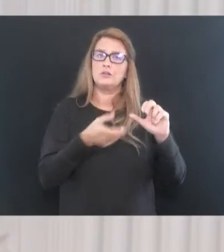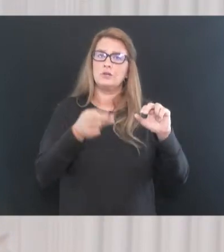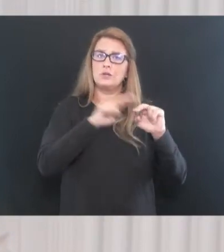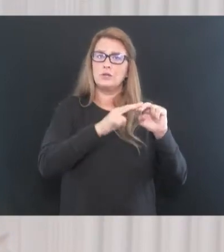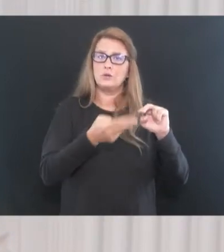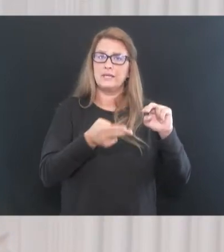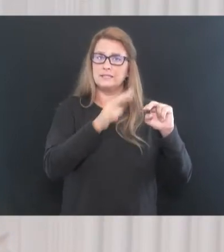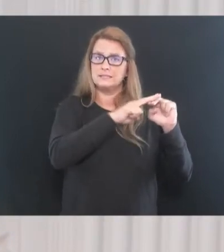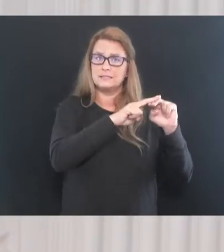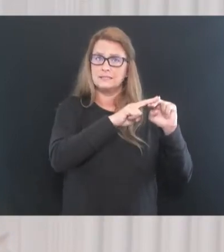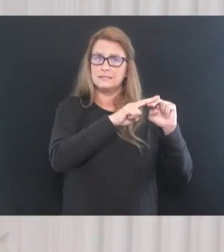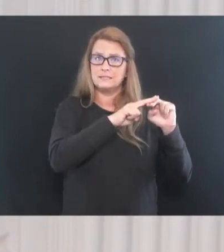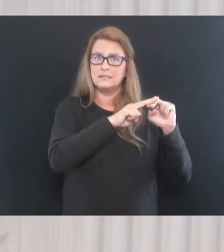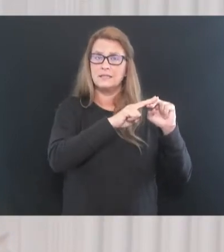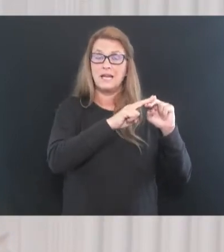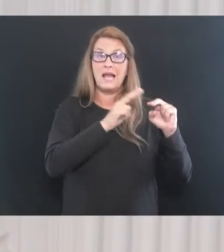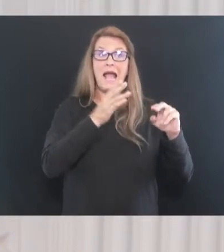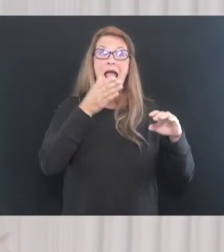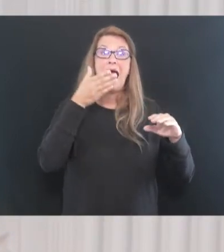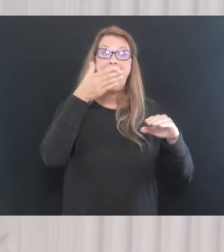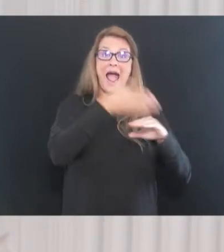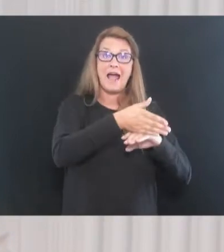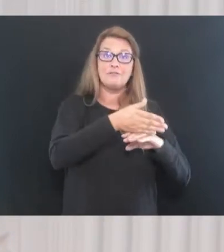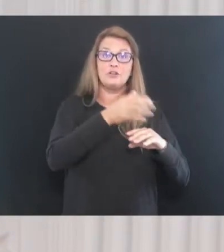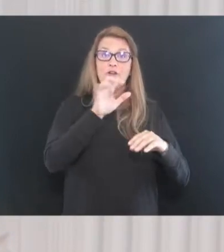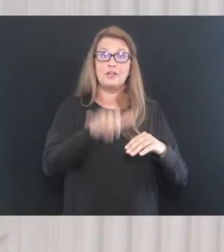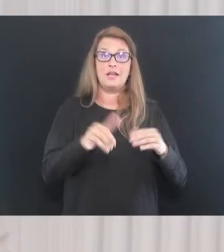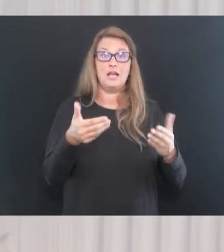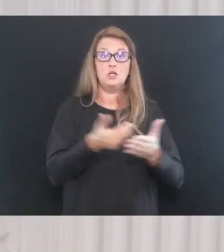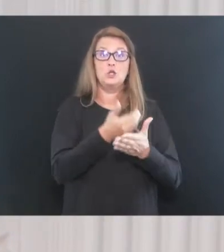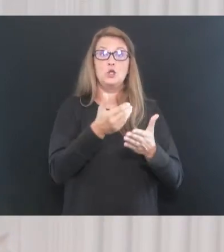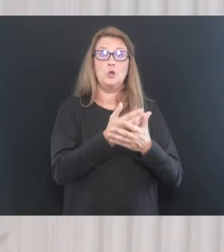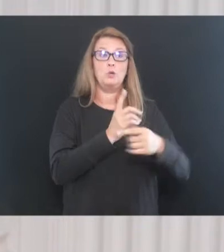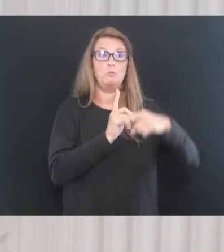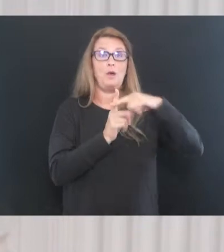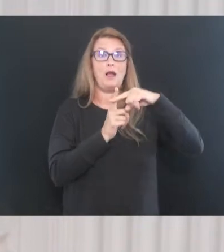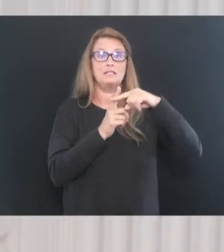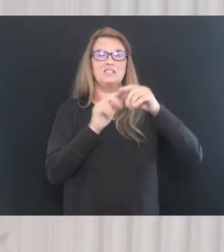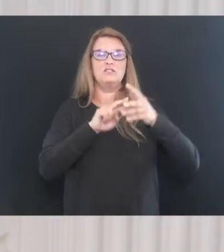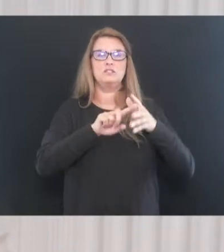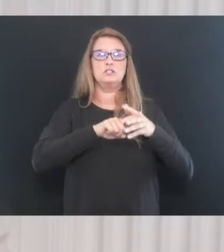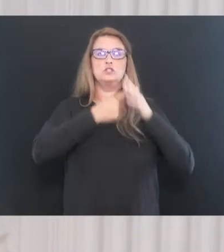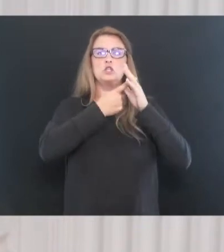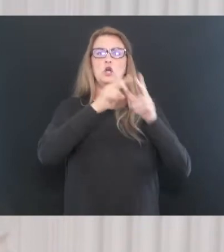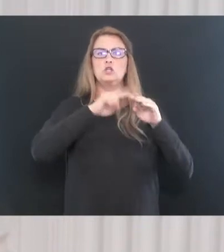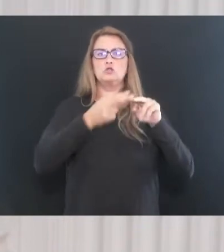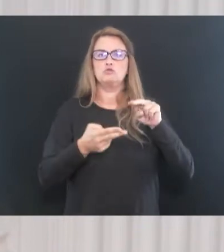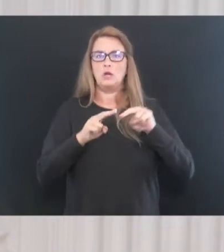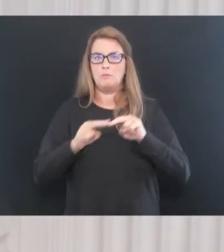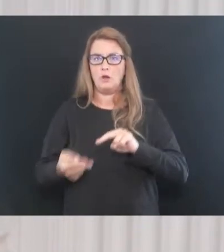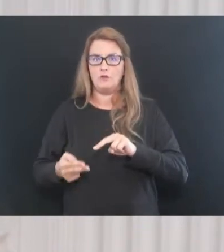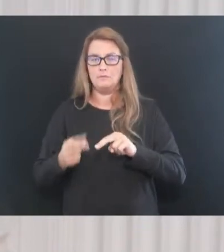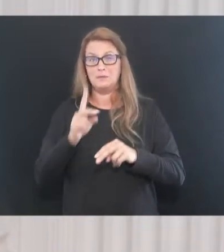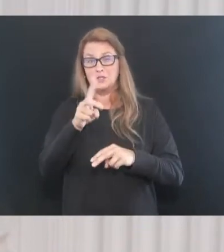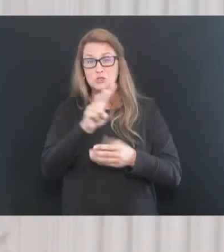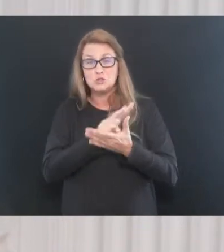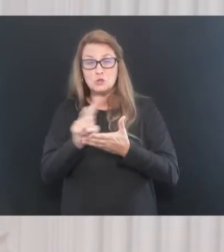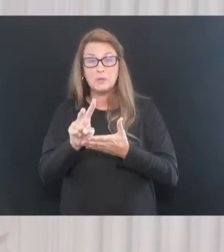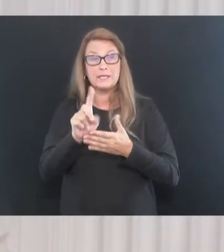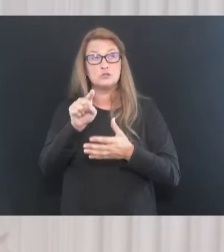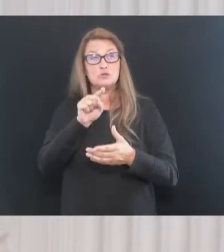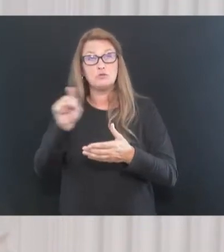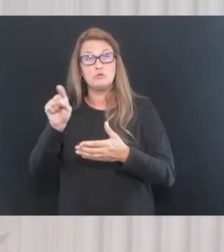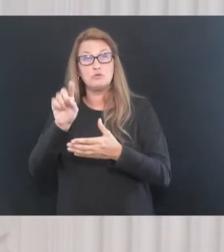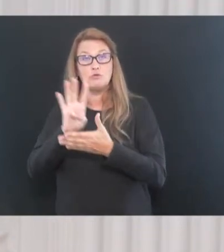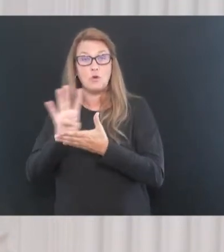most likely even after those new cases, perhaps for 2 to 4 to 6 weeks, as the